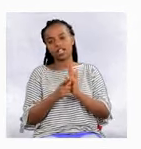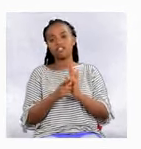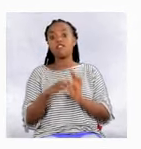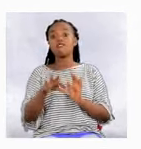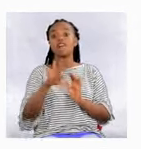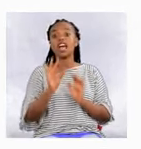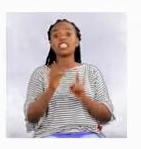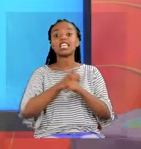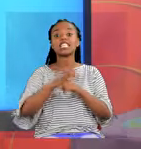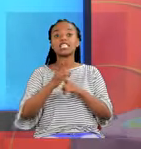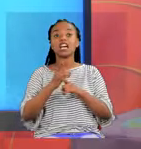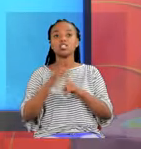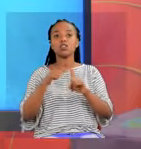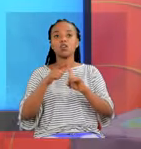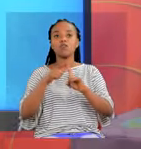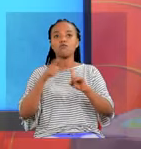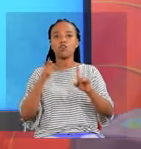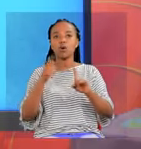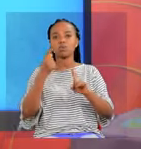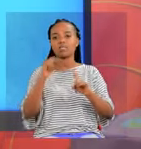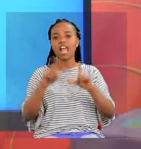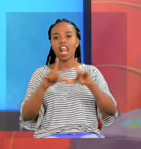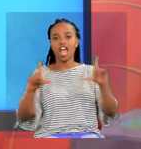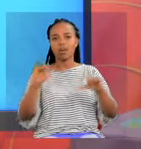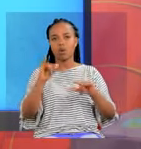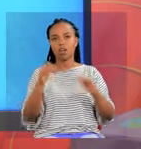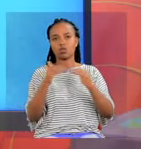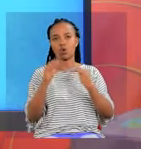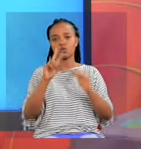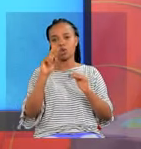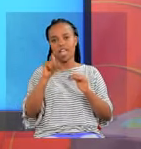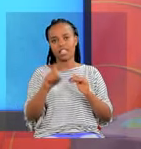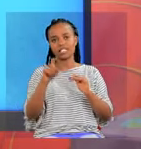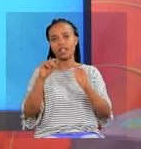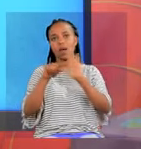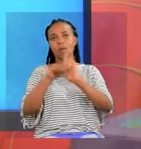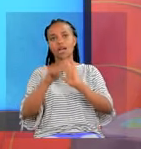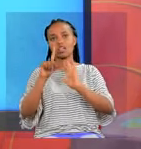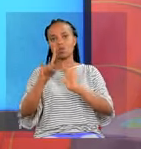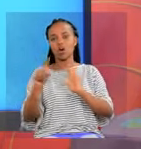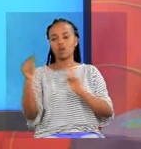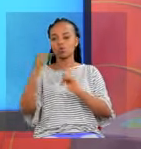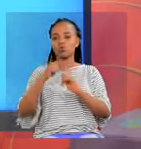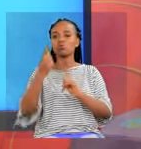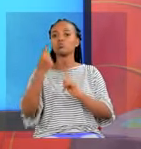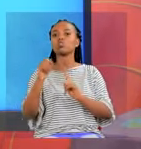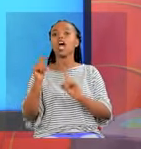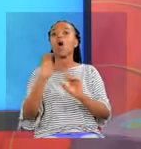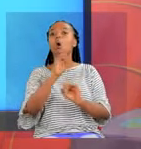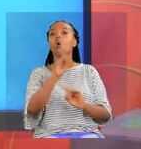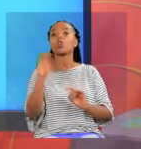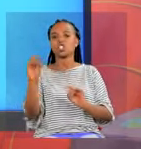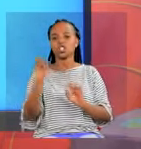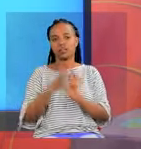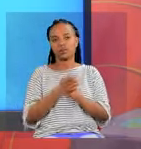Find the distance from the line y is equals to 2x minus 1 to the origin. Here